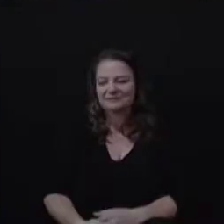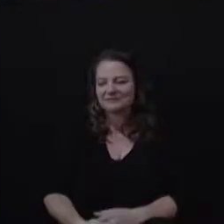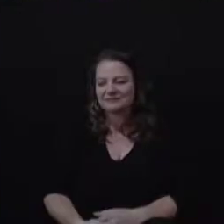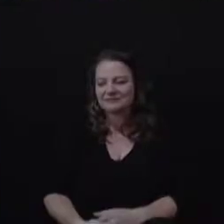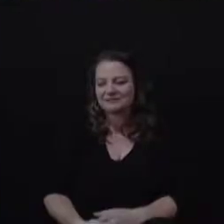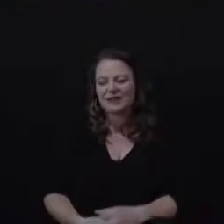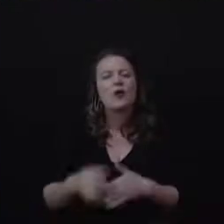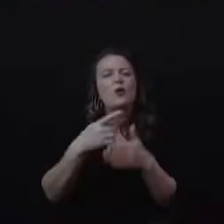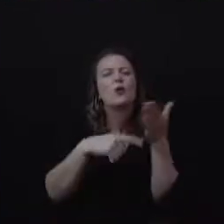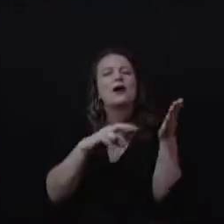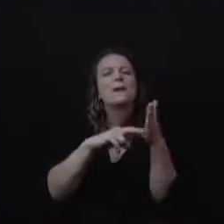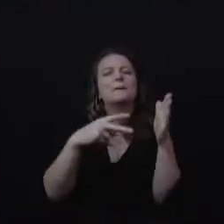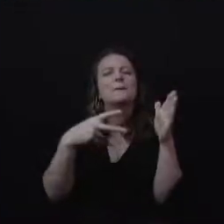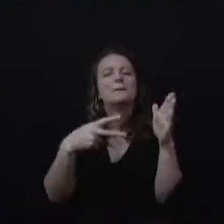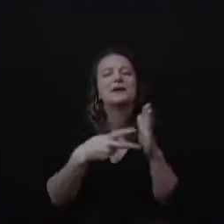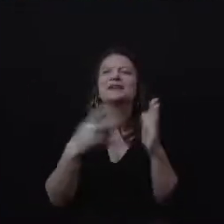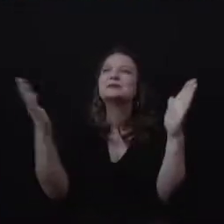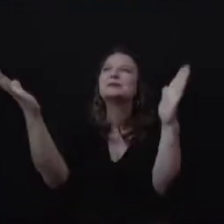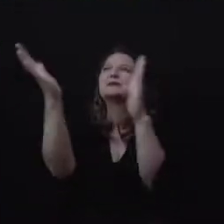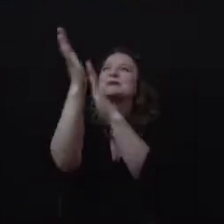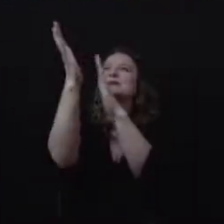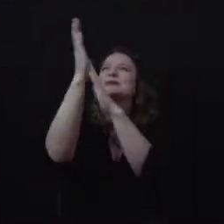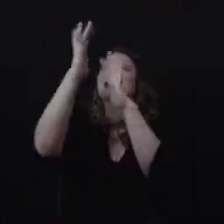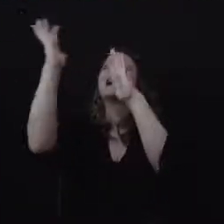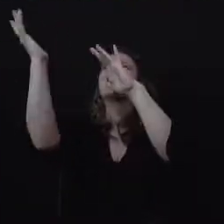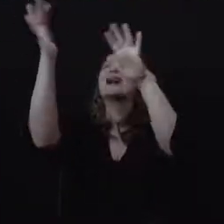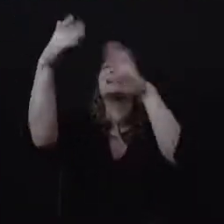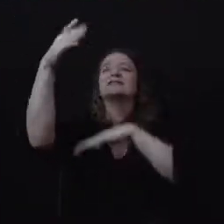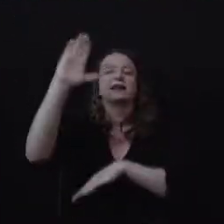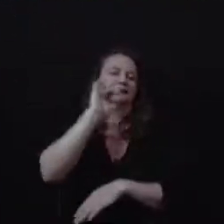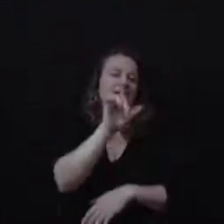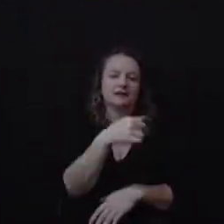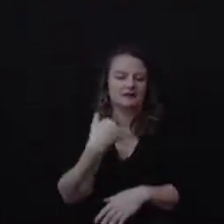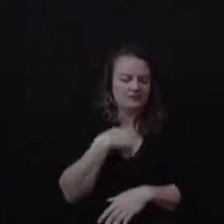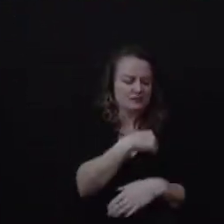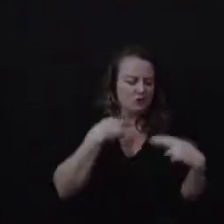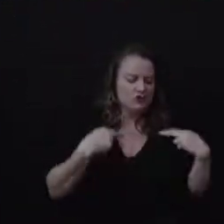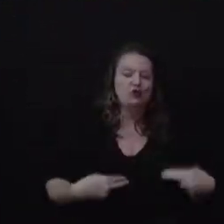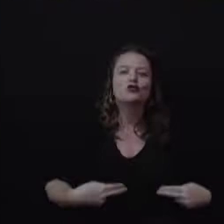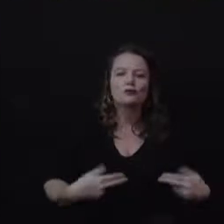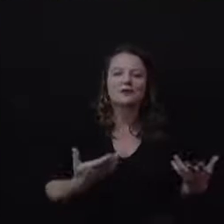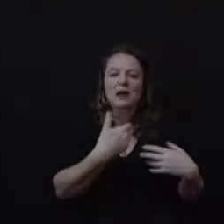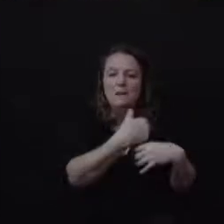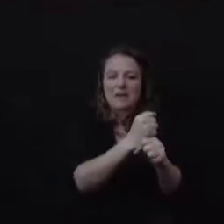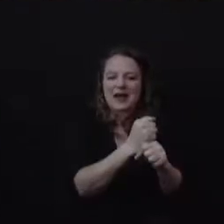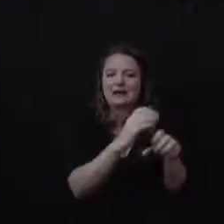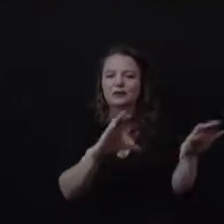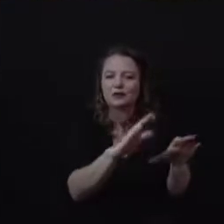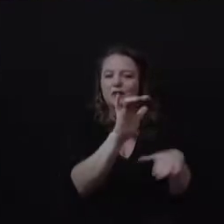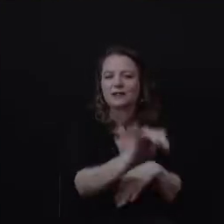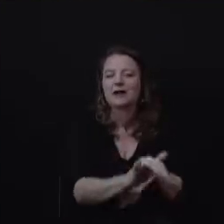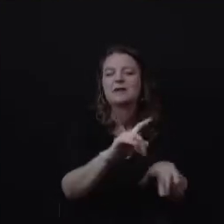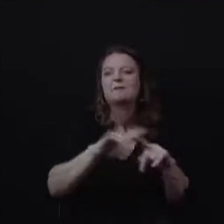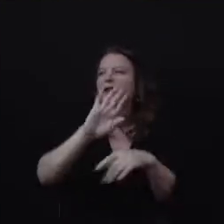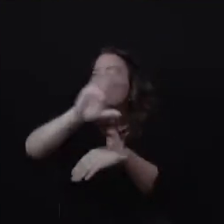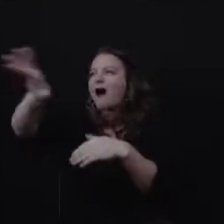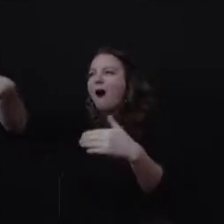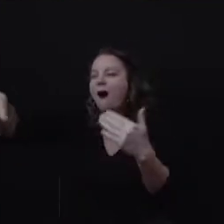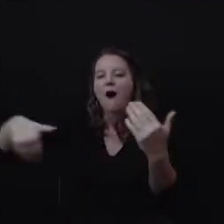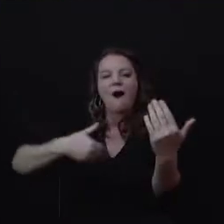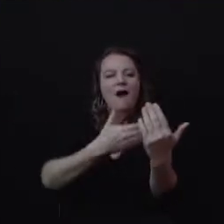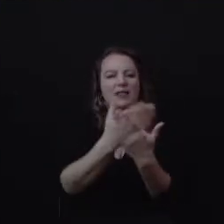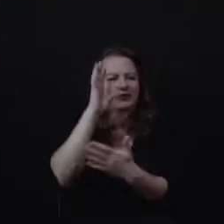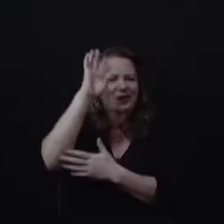What it means to praise God, not just we human beings who were made to do so, but all of